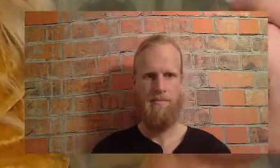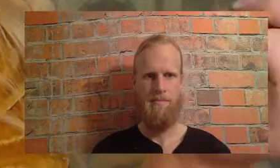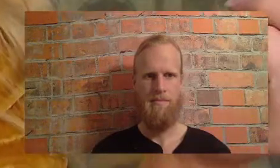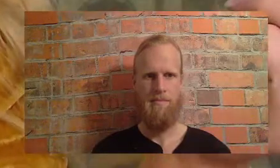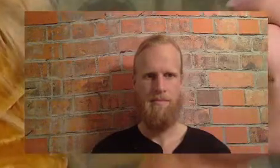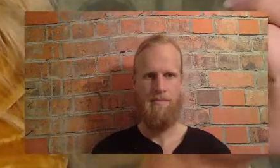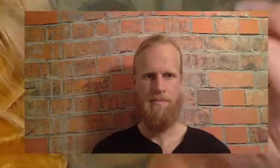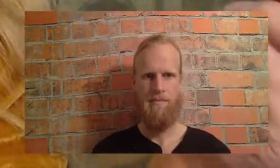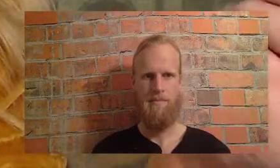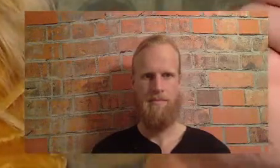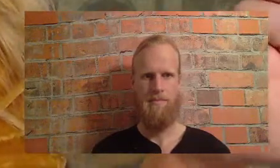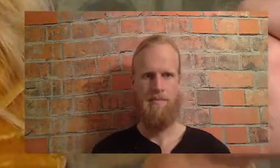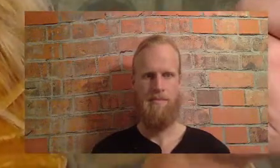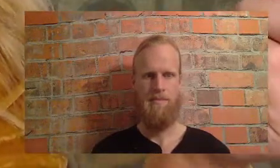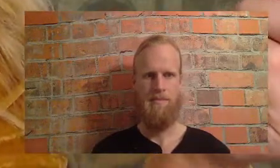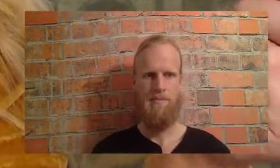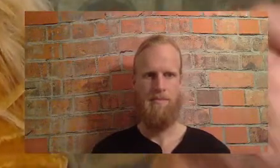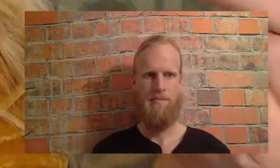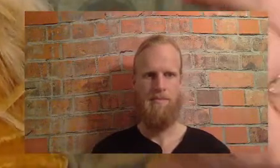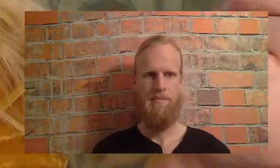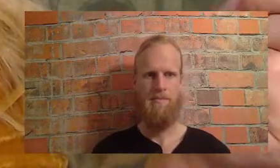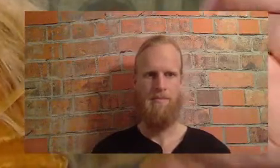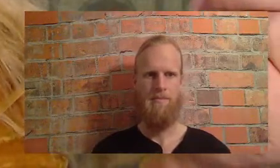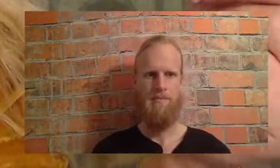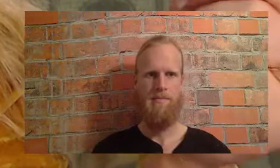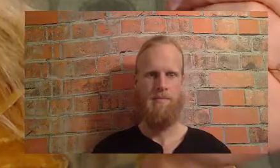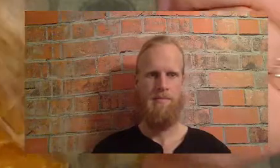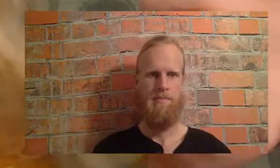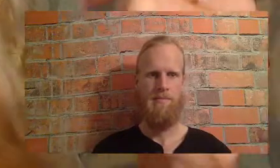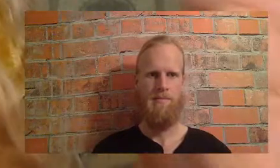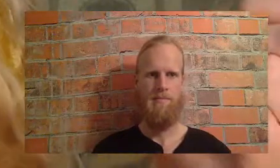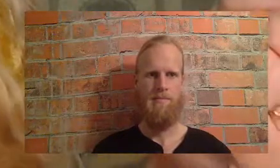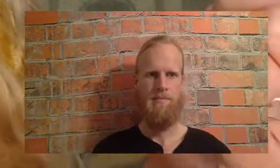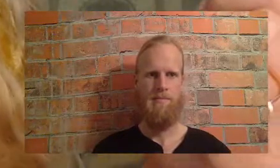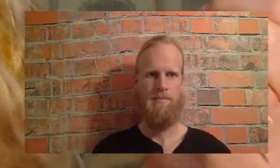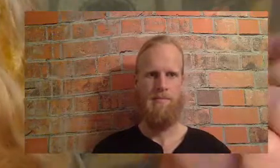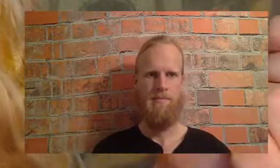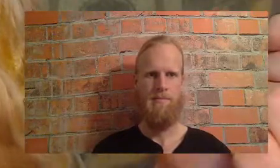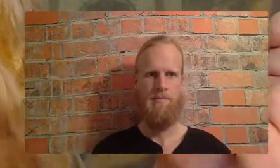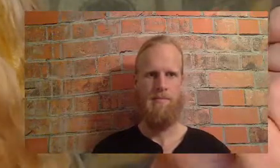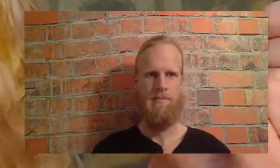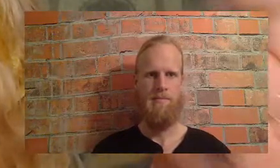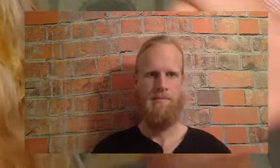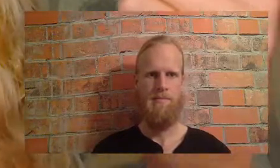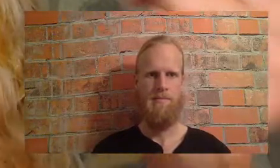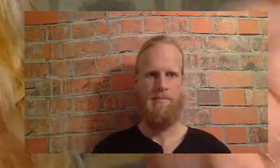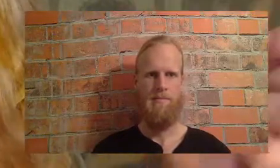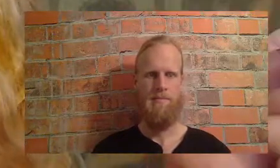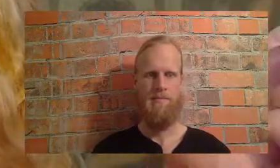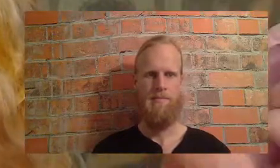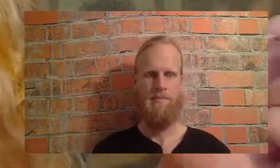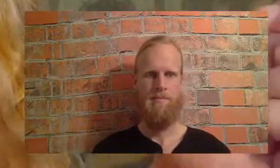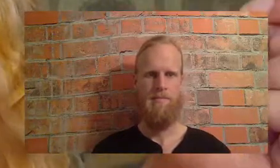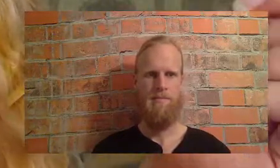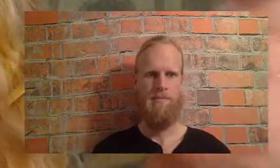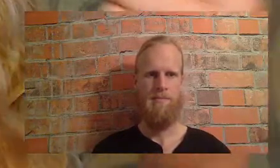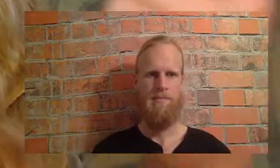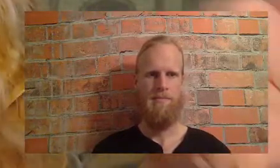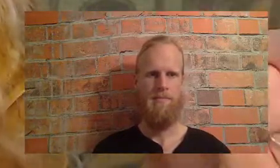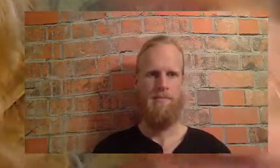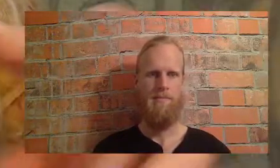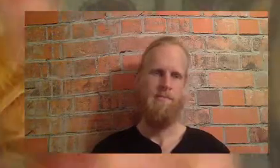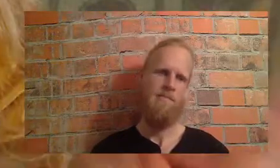in the replay video about how to do that. But basically, you're going to take a video of yourself, take a picture of